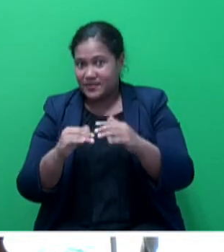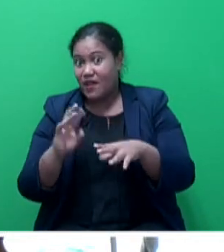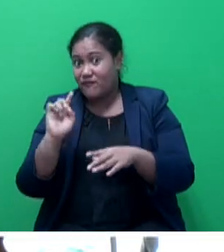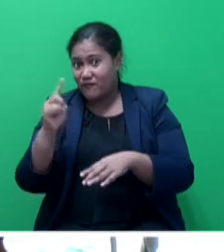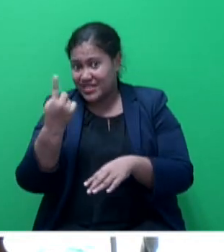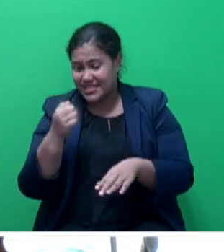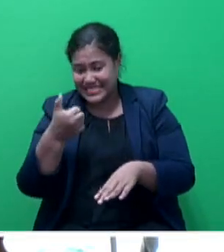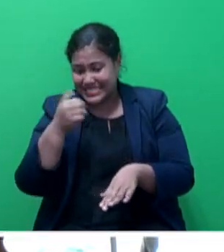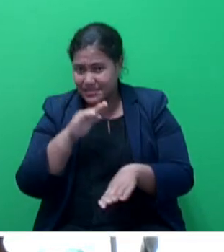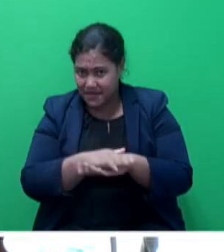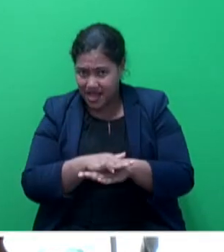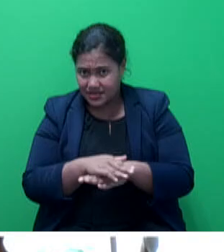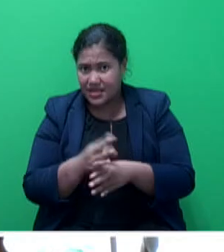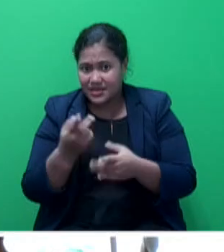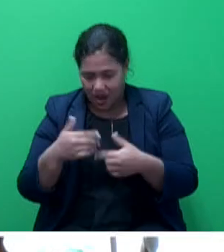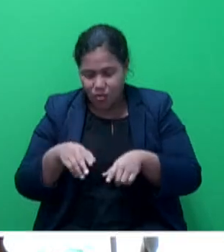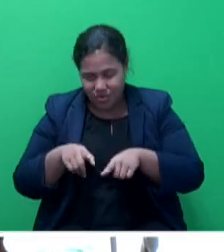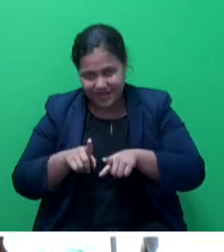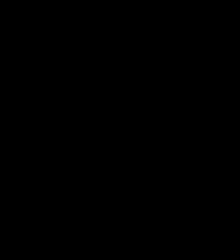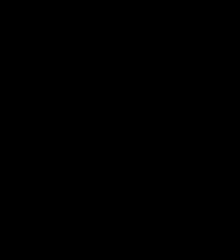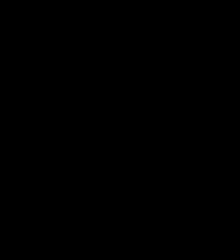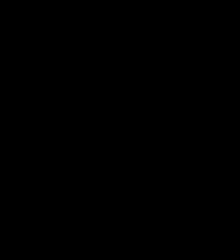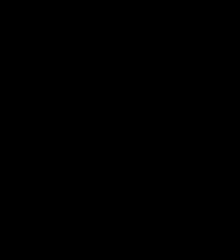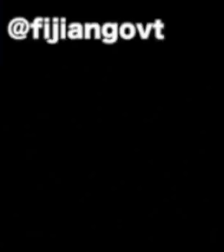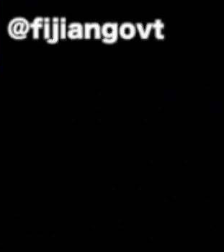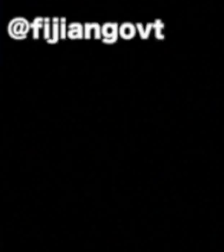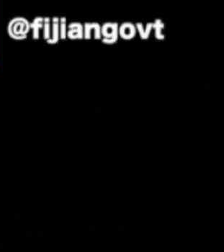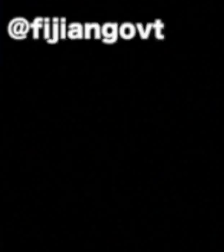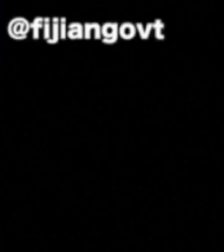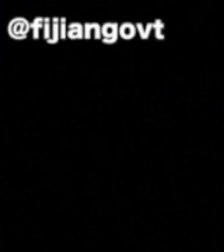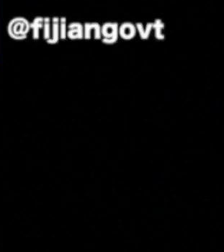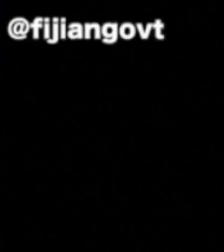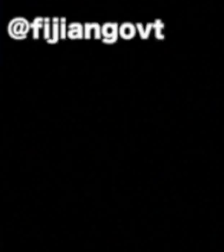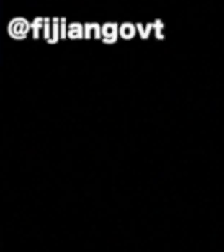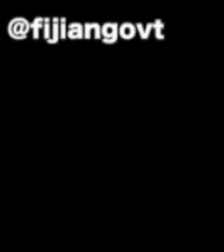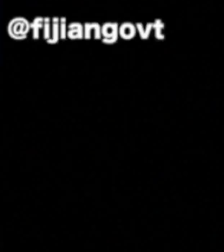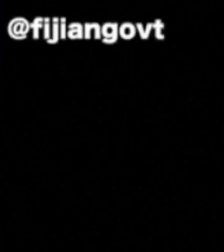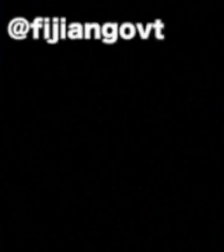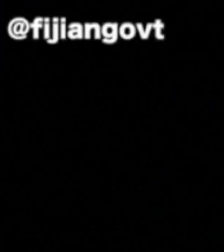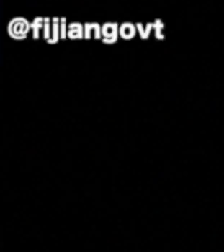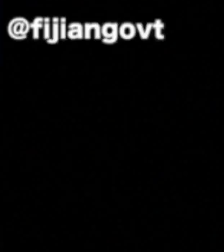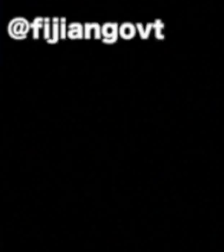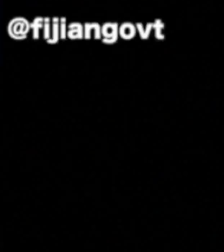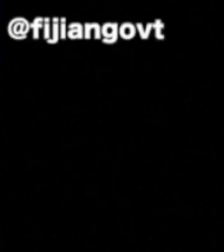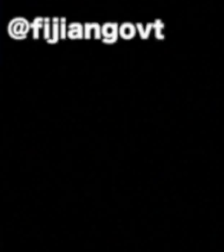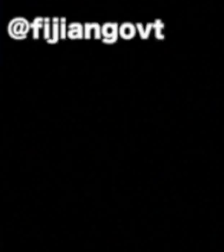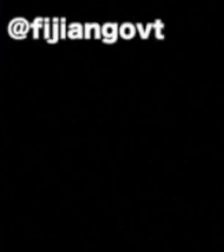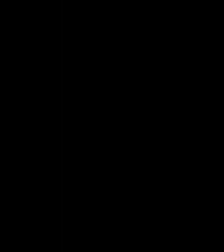months, we are essentially on par. Thank you. Honourable